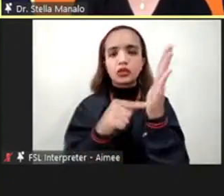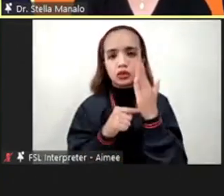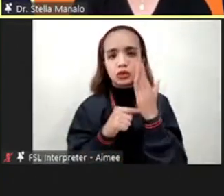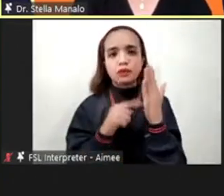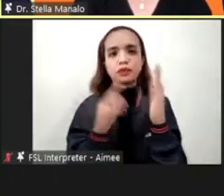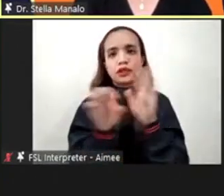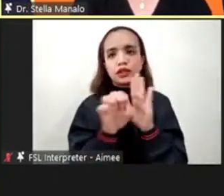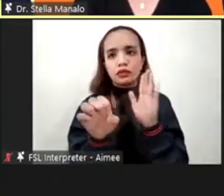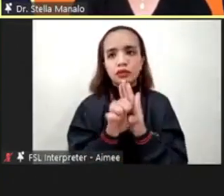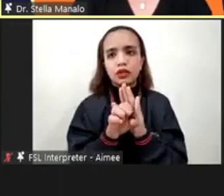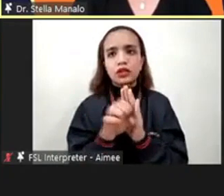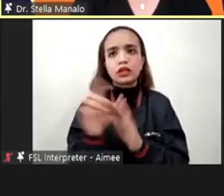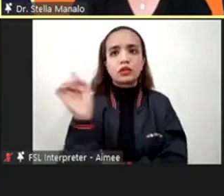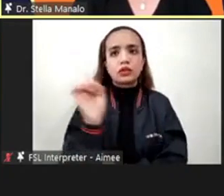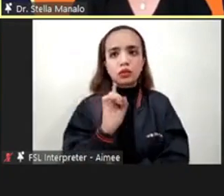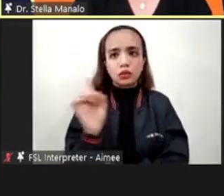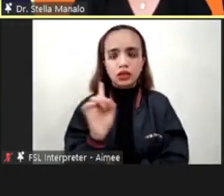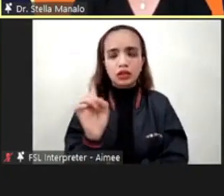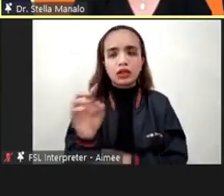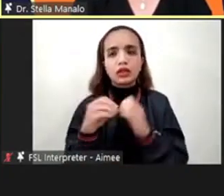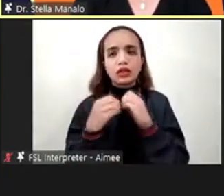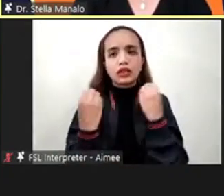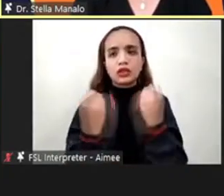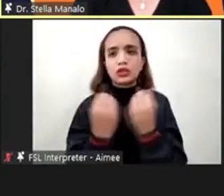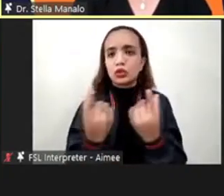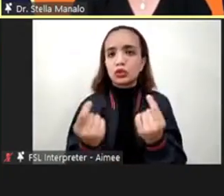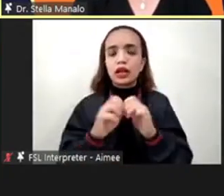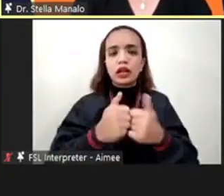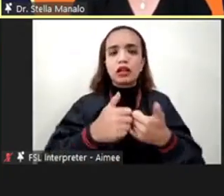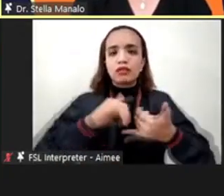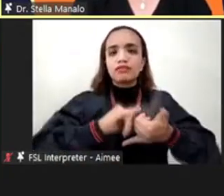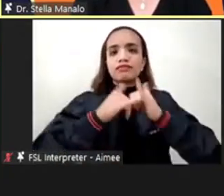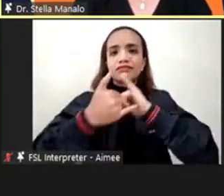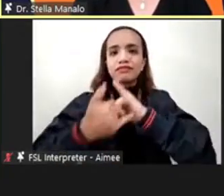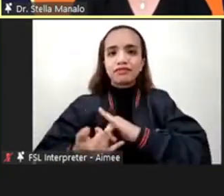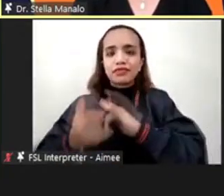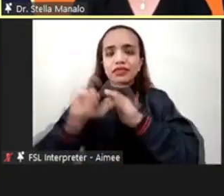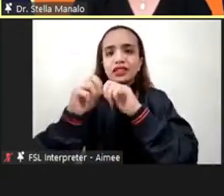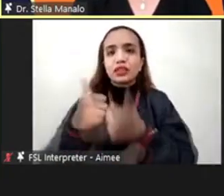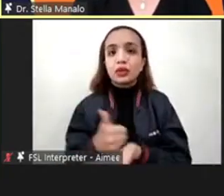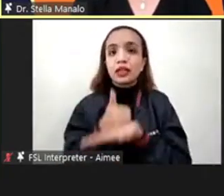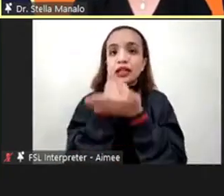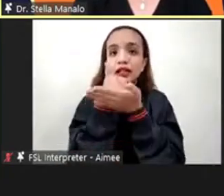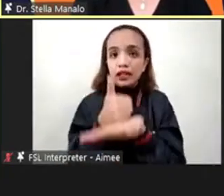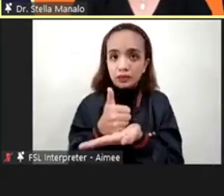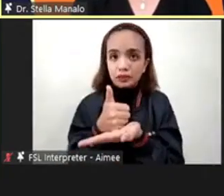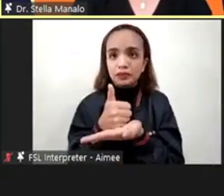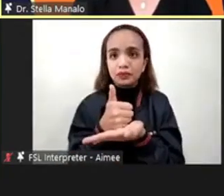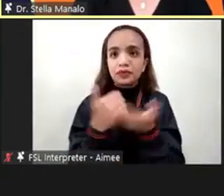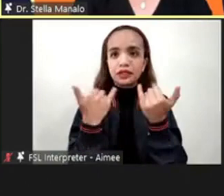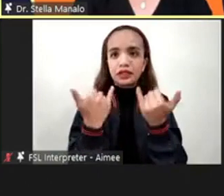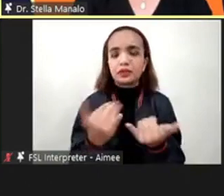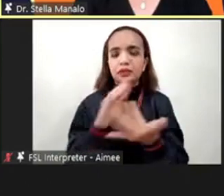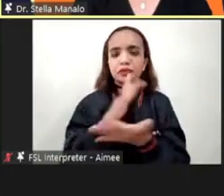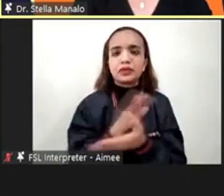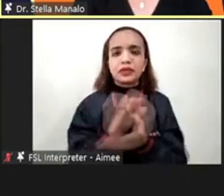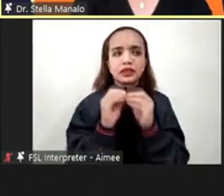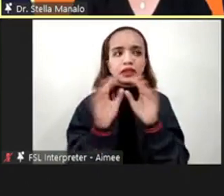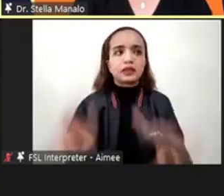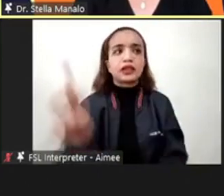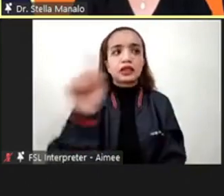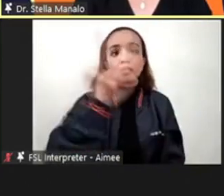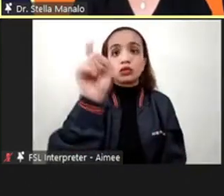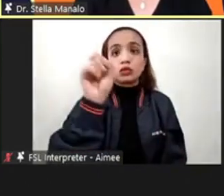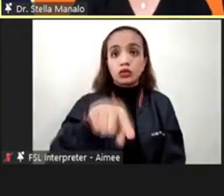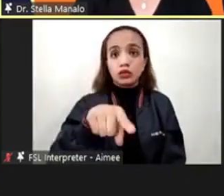what our organization did to adapt and how it helped its workers during this pandemic. Ang tanong, did we